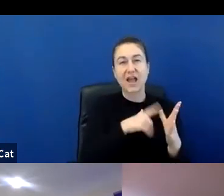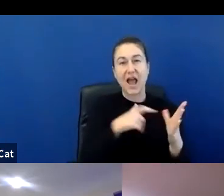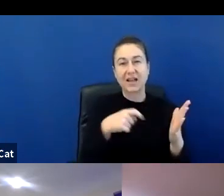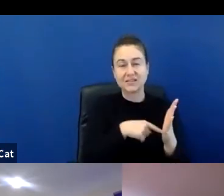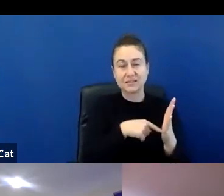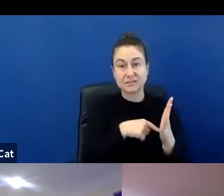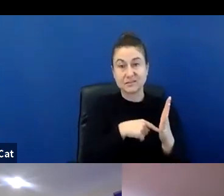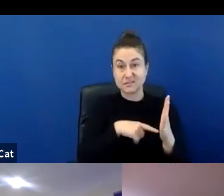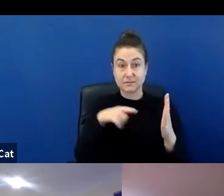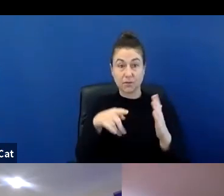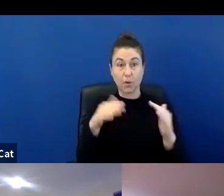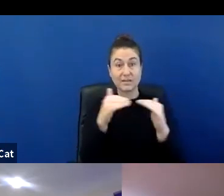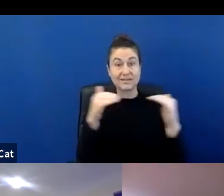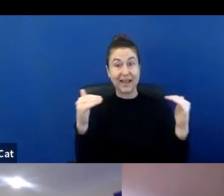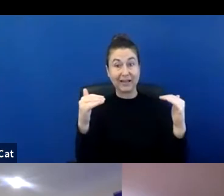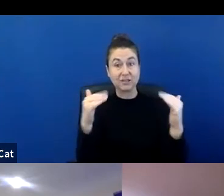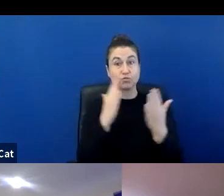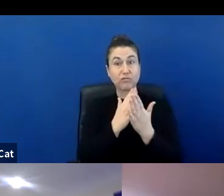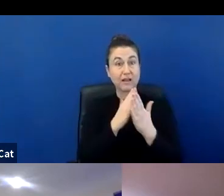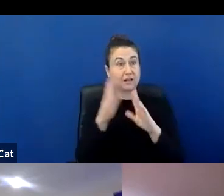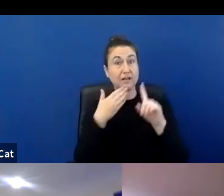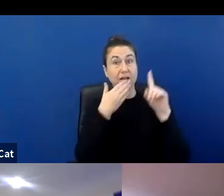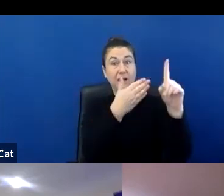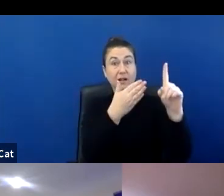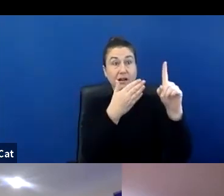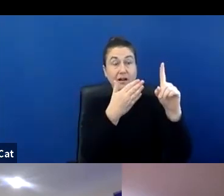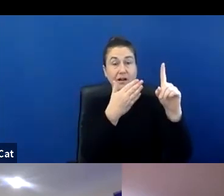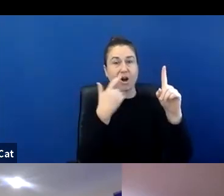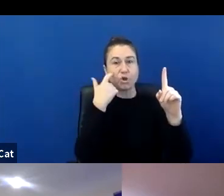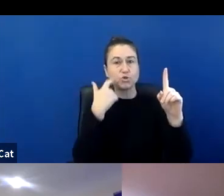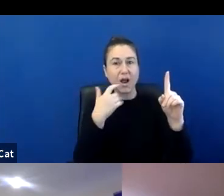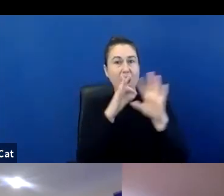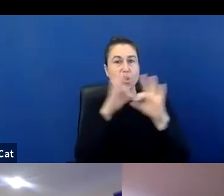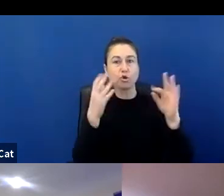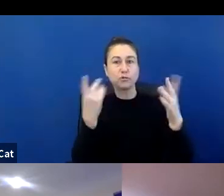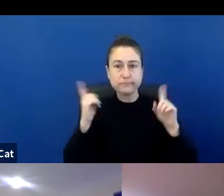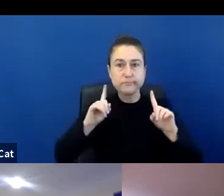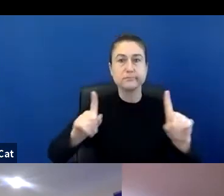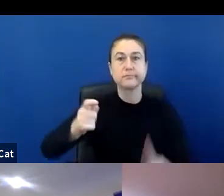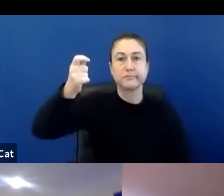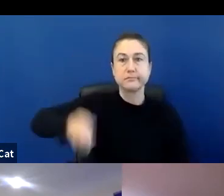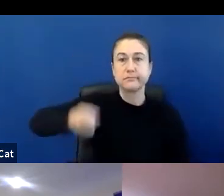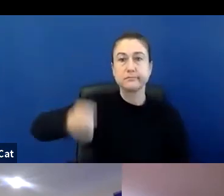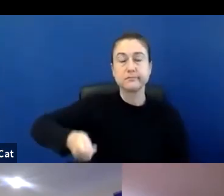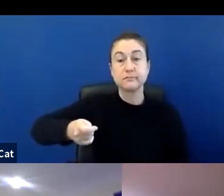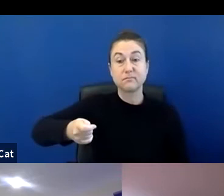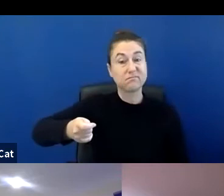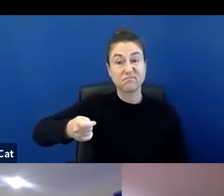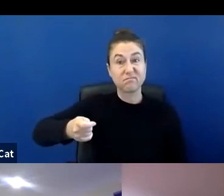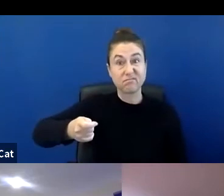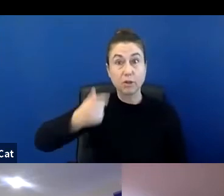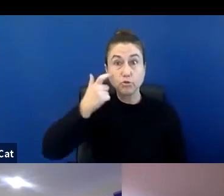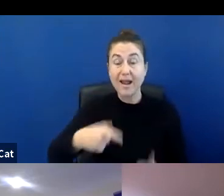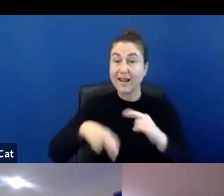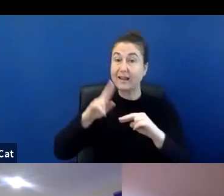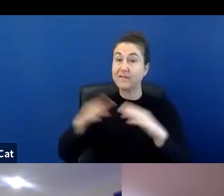idea with those standards is, wherever possible, not to have them go to court. In other words, if they're clear enough, what they should